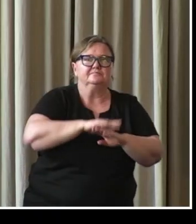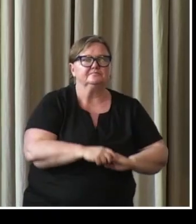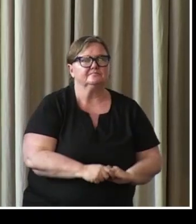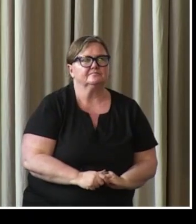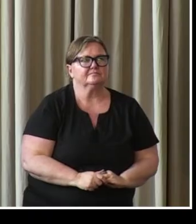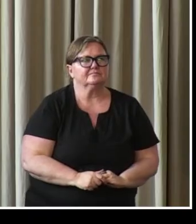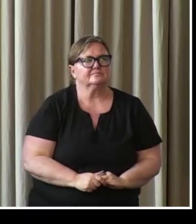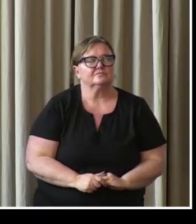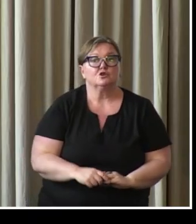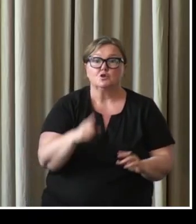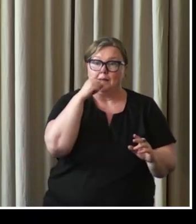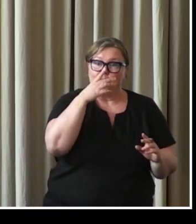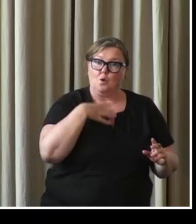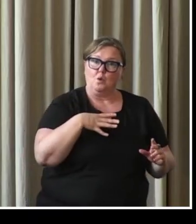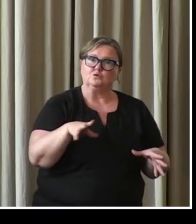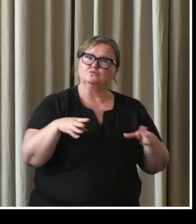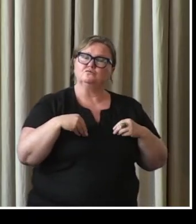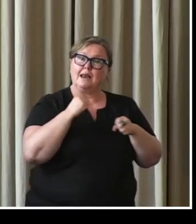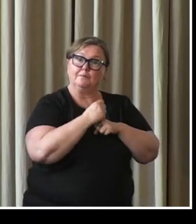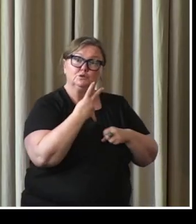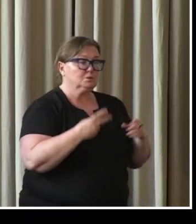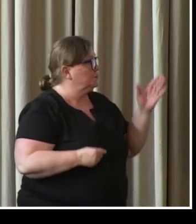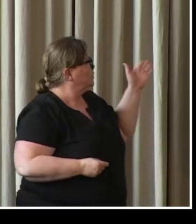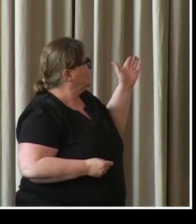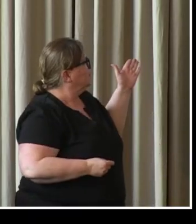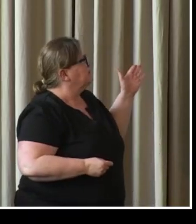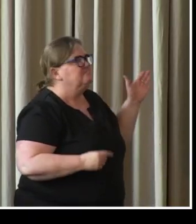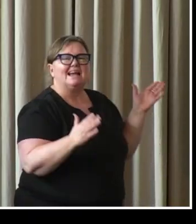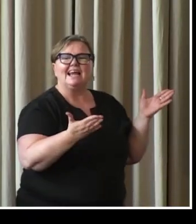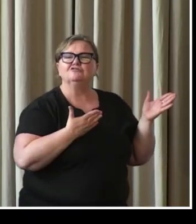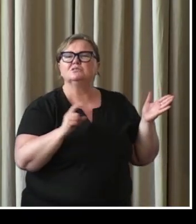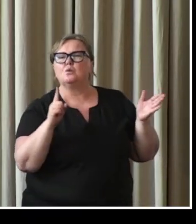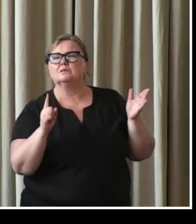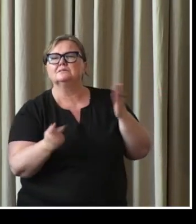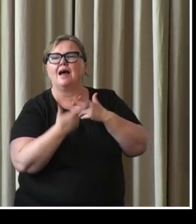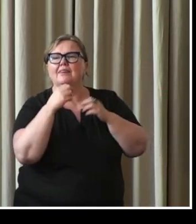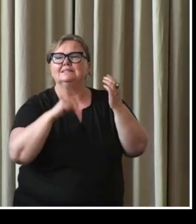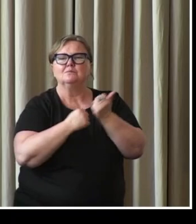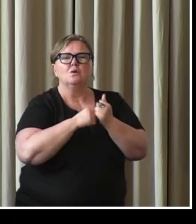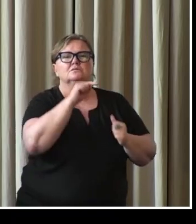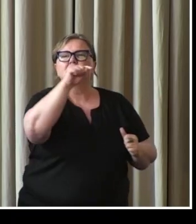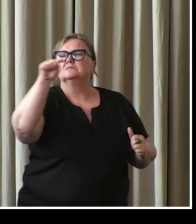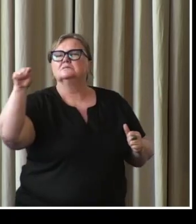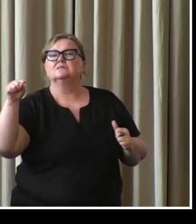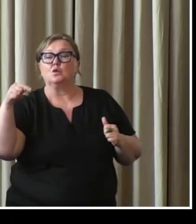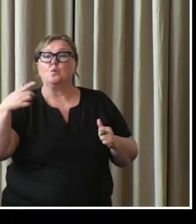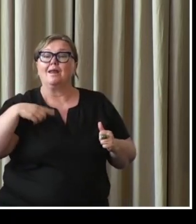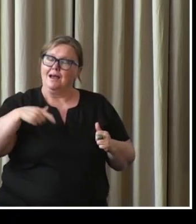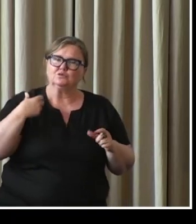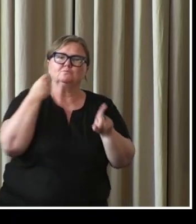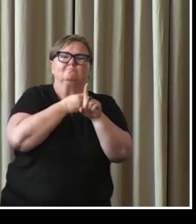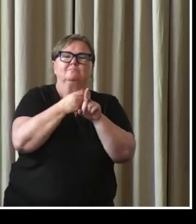you who choose to participate in that discussion, we're really interested in what other kinds of supports you would like to see us advocate for.